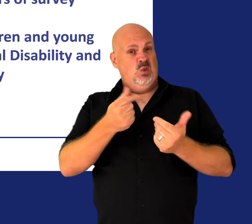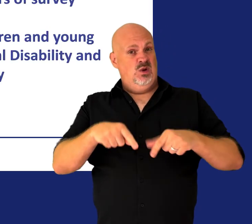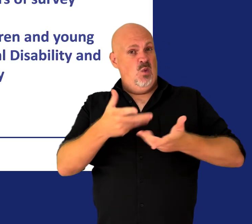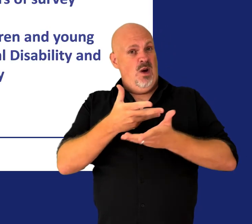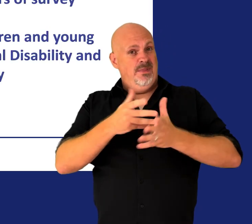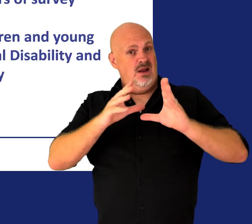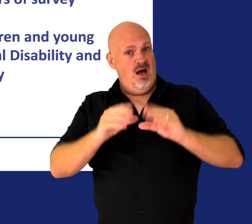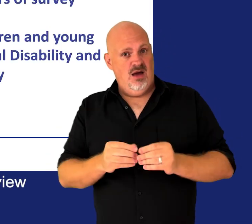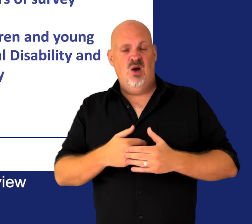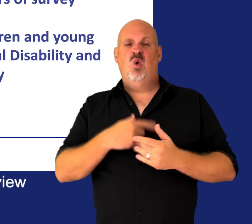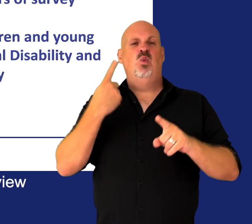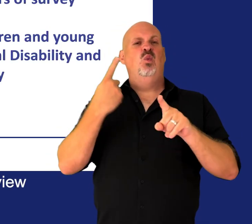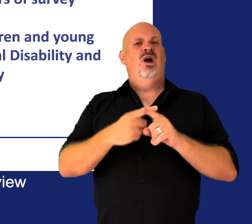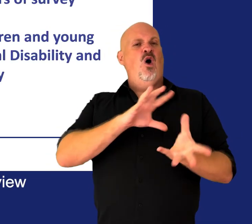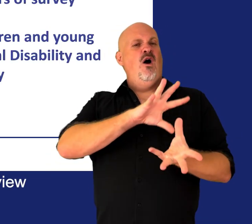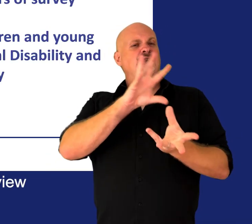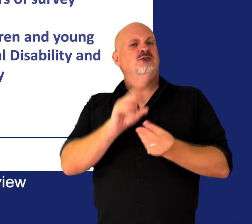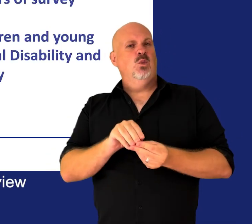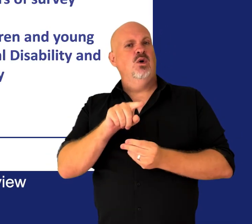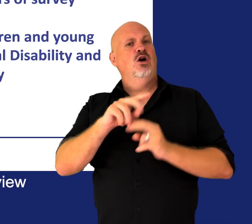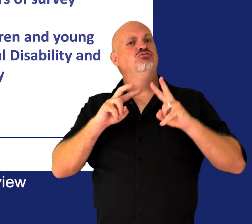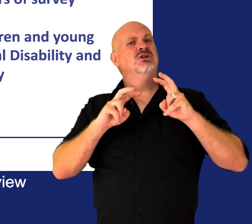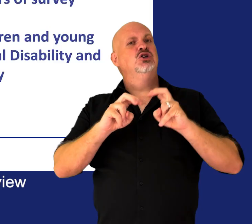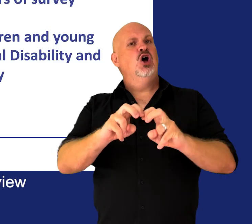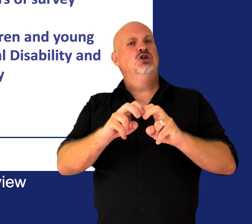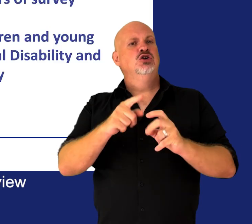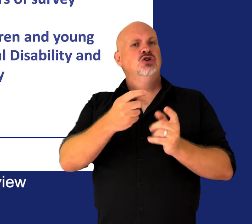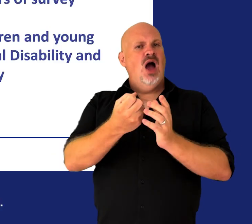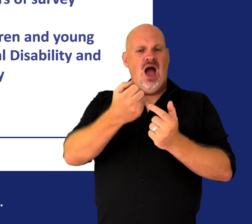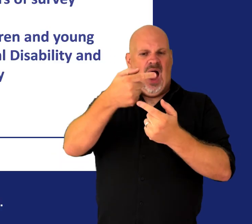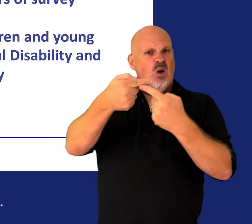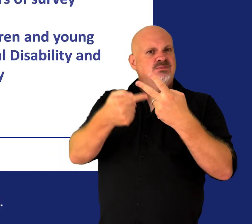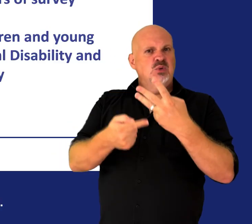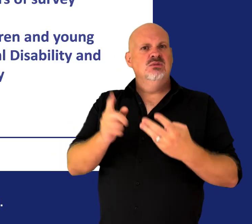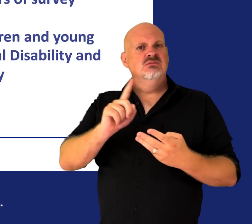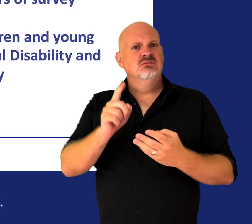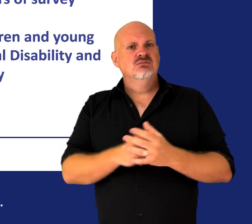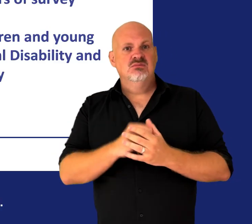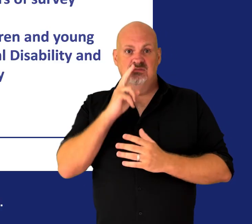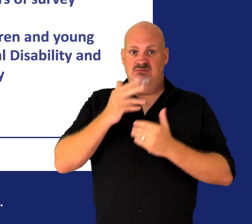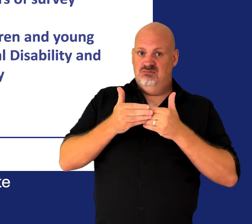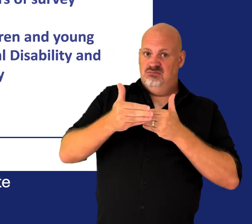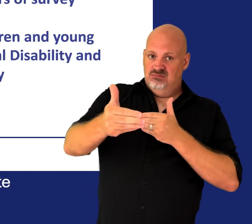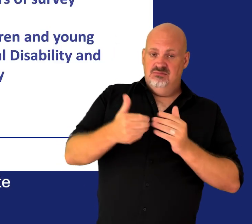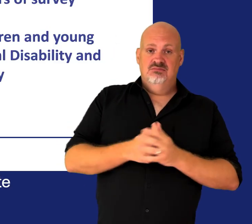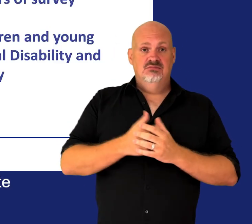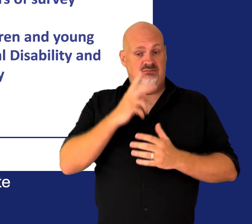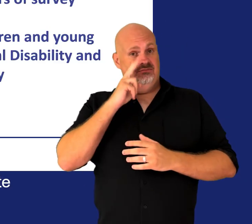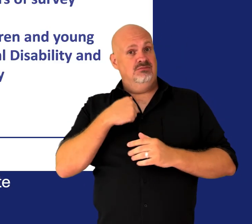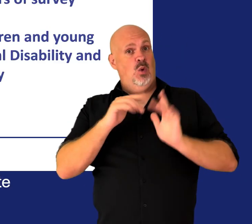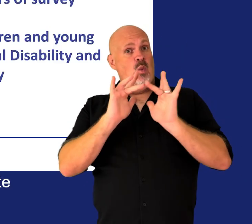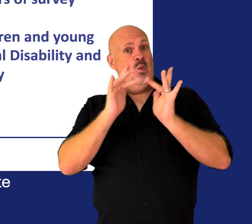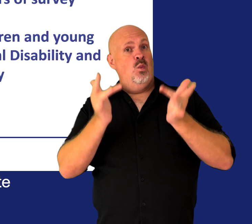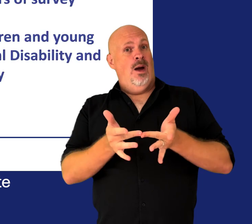of the webinar today, so I'm going to give a quick overview of research output that you can look at and that's upcoming. So